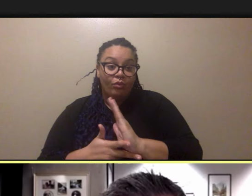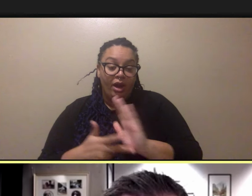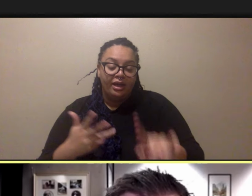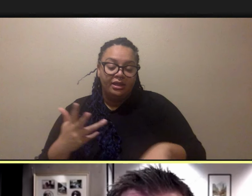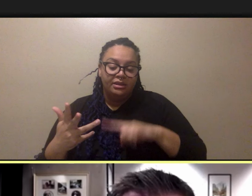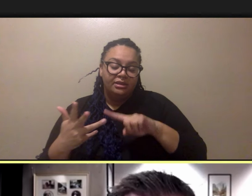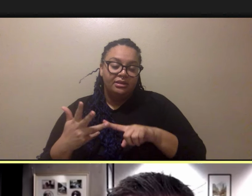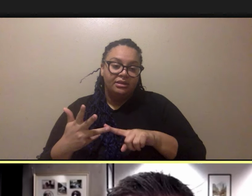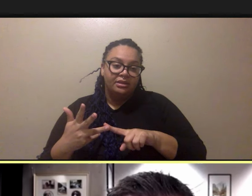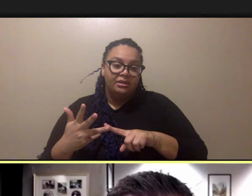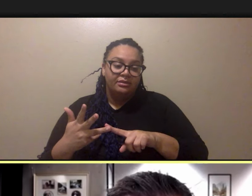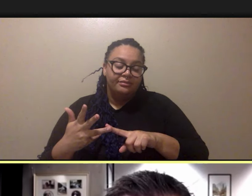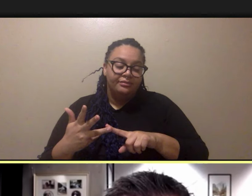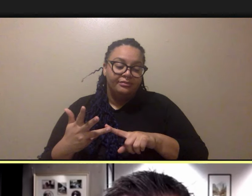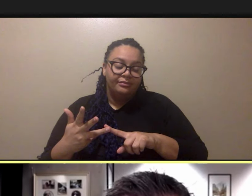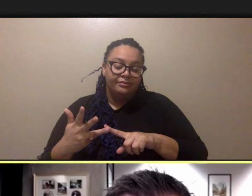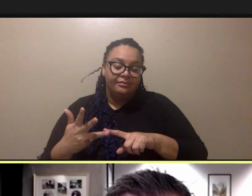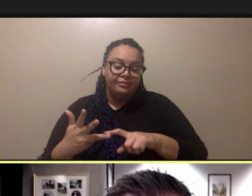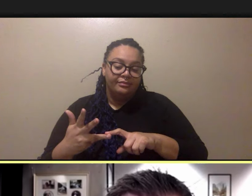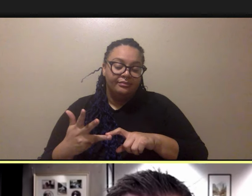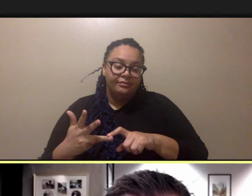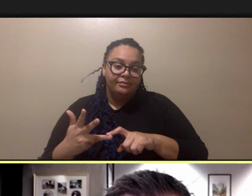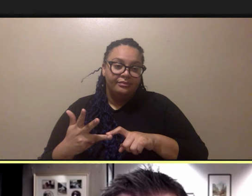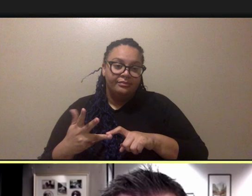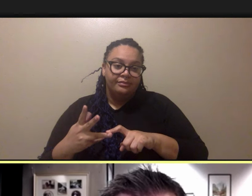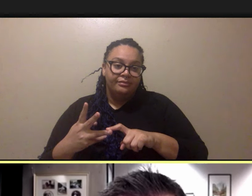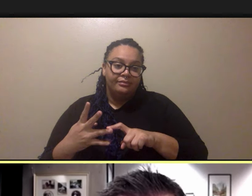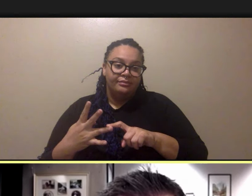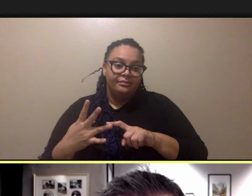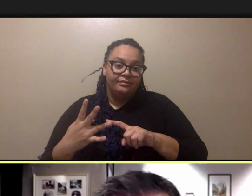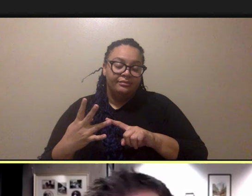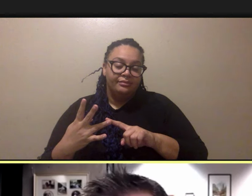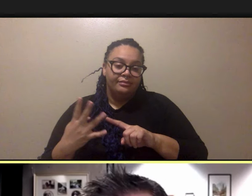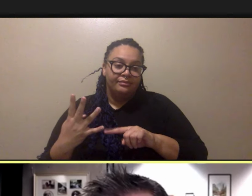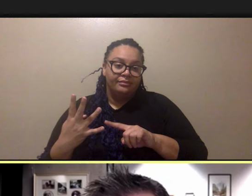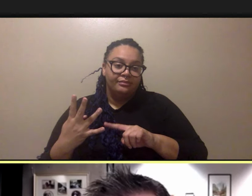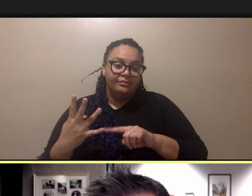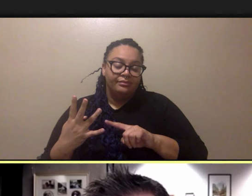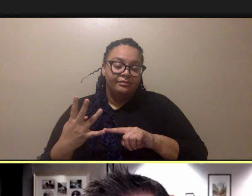males, which included all the adult males in his company, which were black and white,